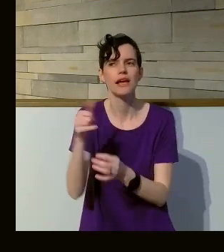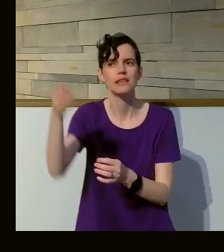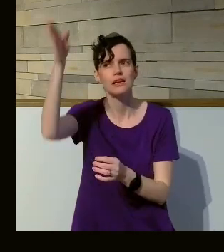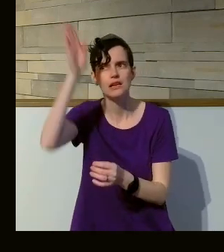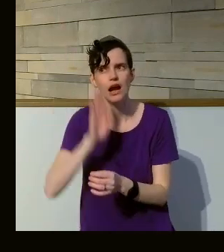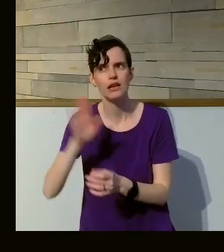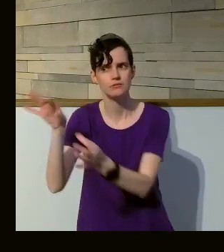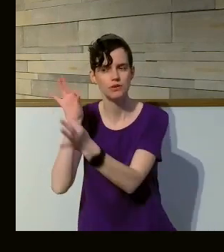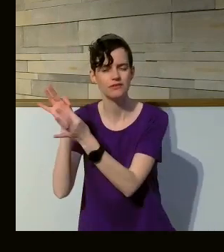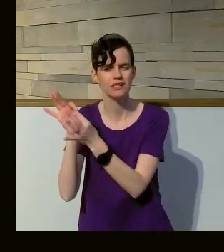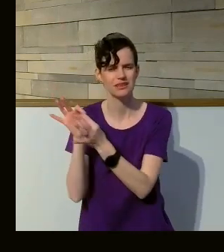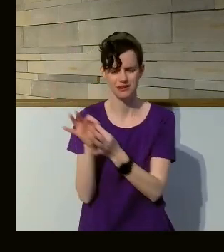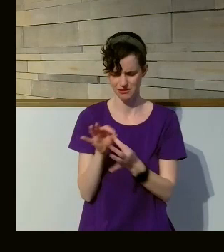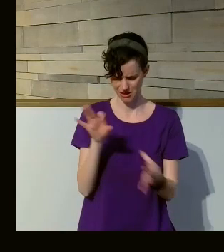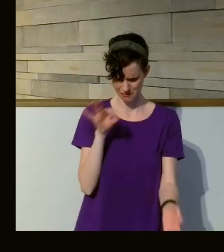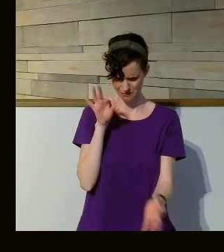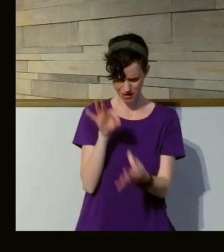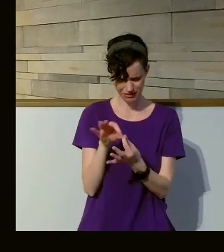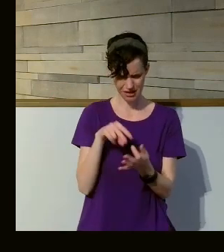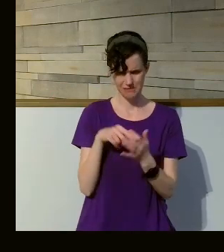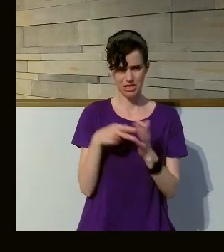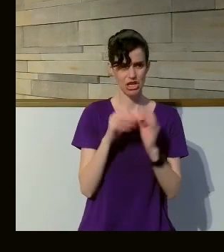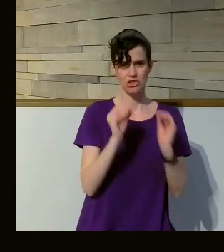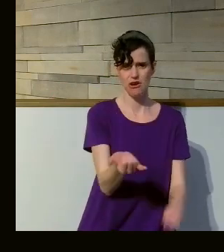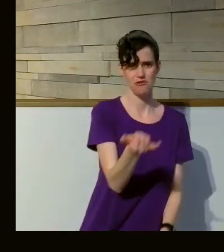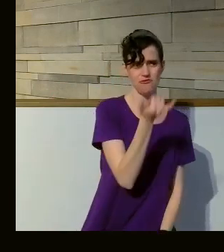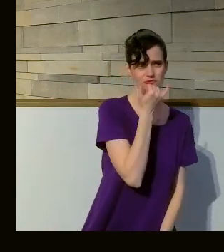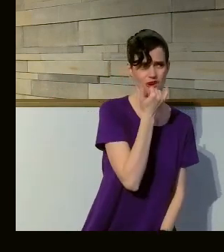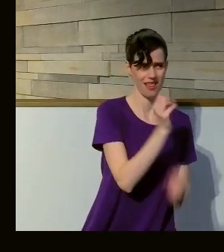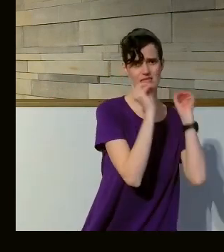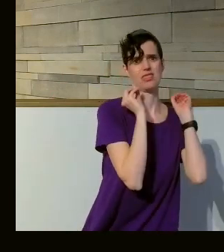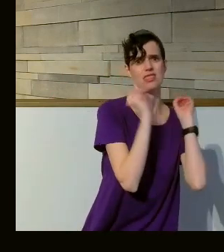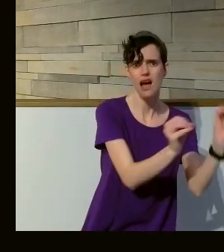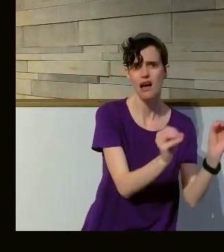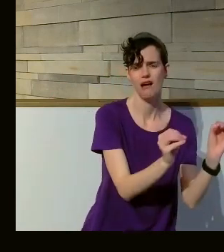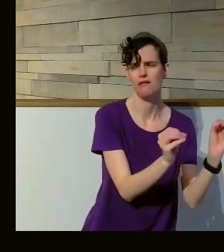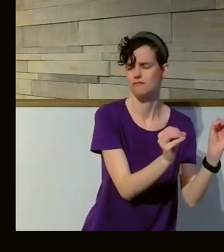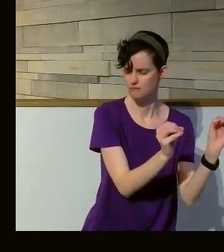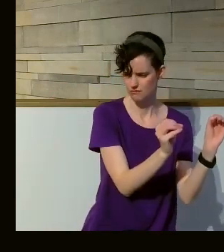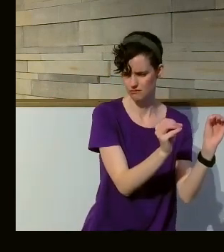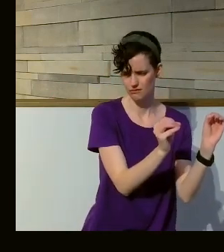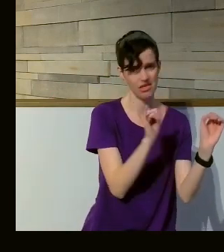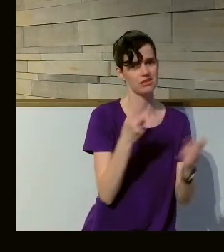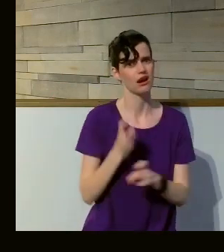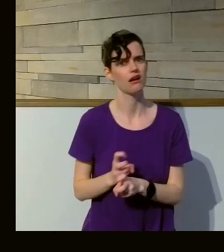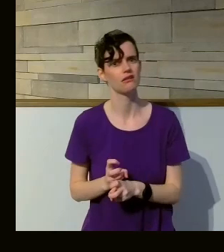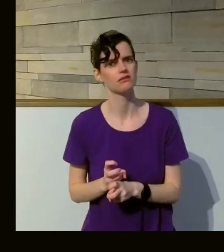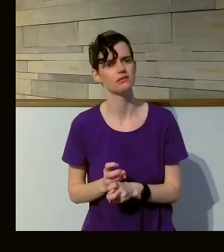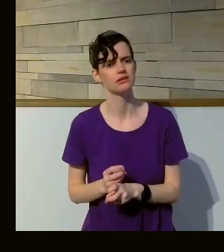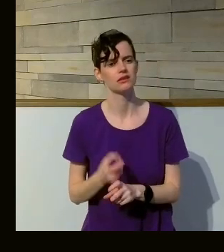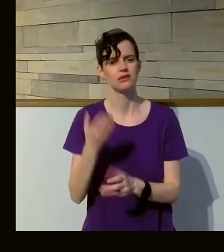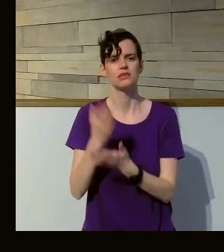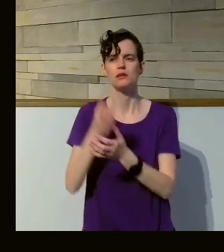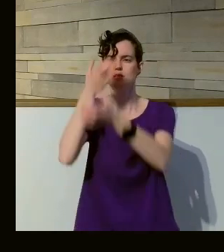perfect. Be perfect. I mean, perfect means no mess ups at all. That's tough. Some scholars say that